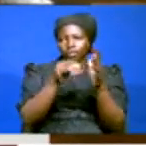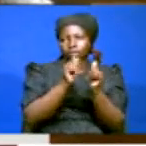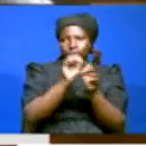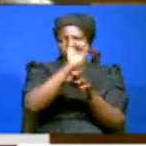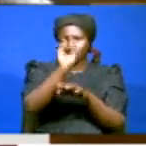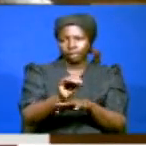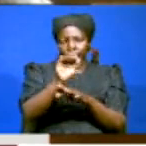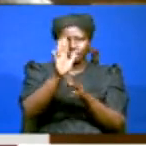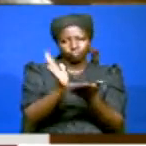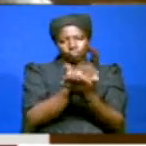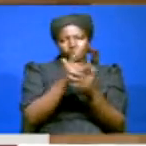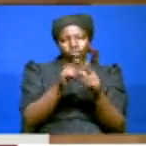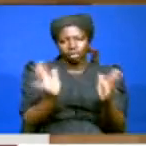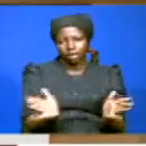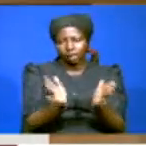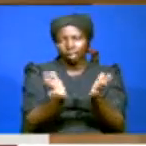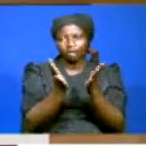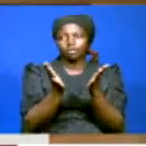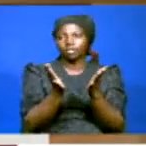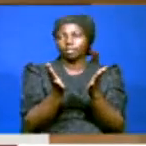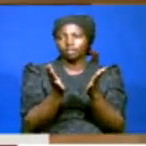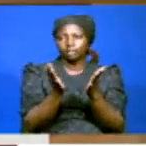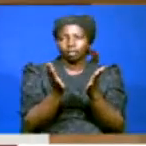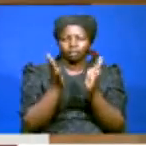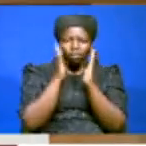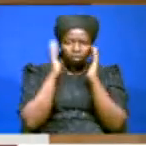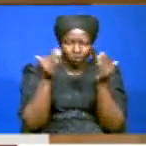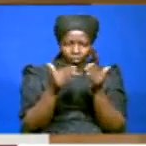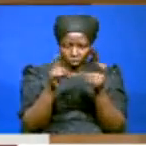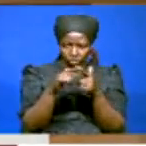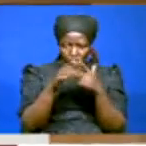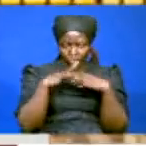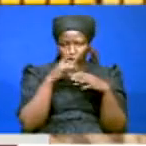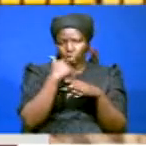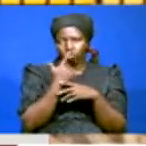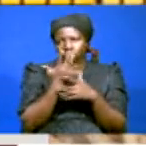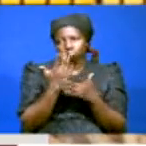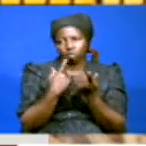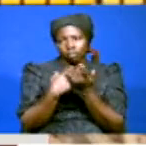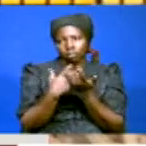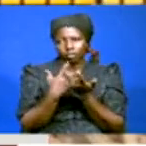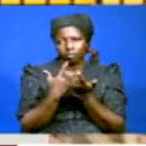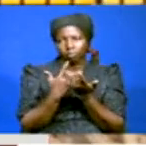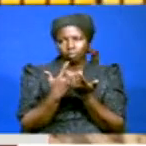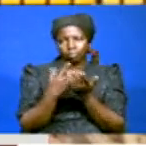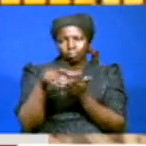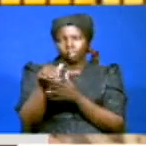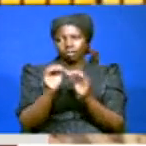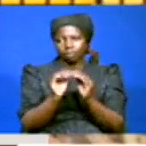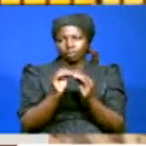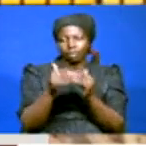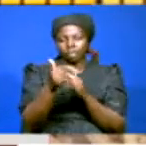to encourage commitment to defaulters to settle the accrued amount in the next 6 months. Any county